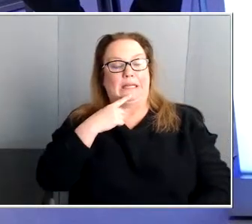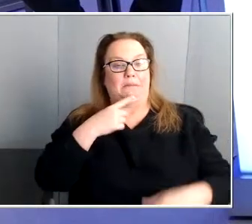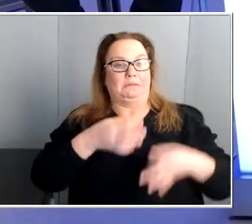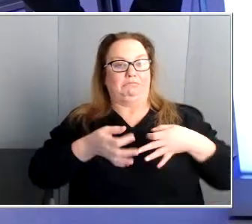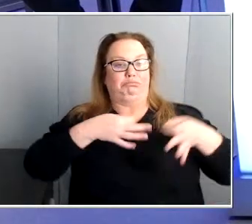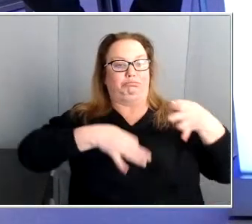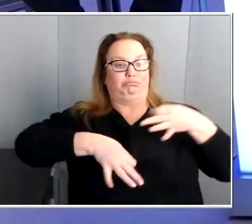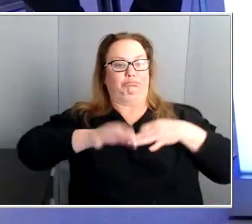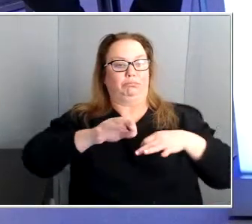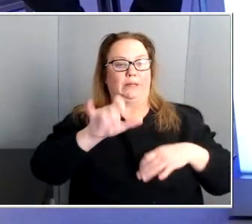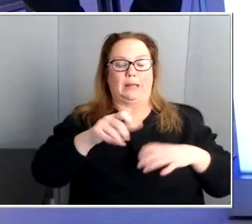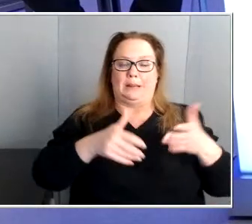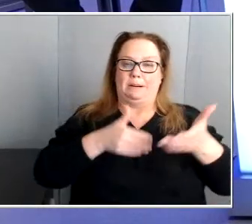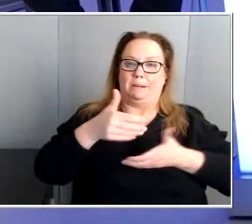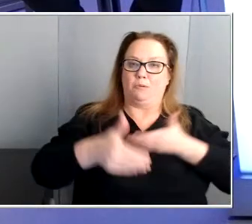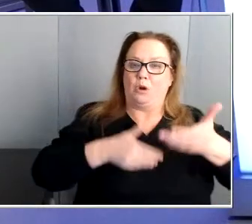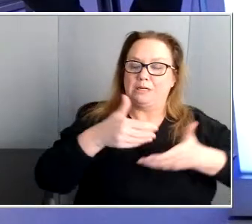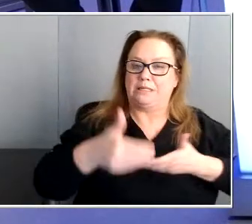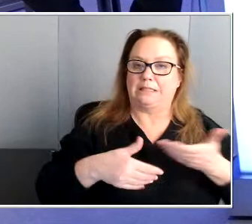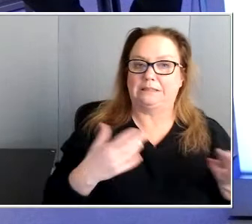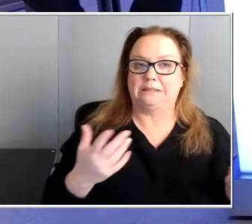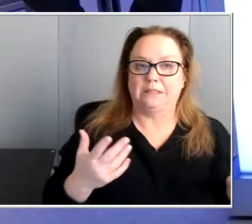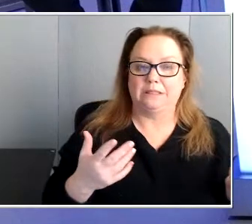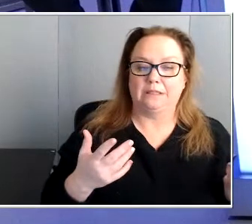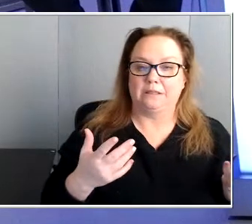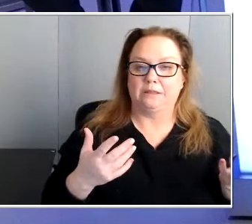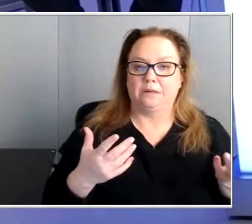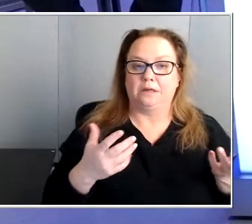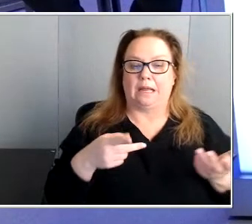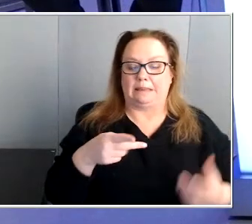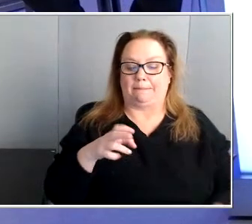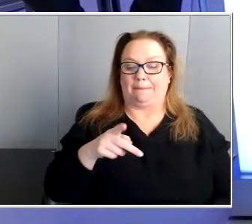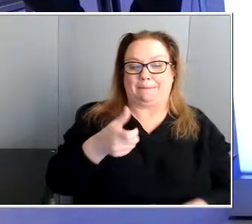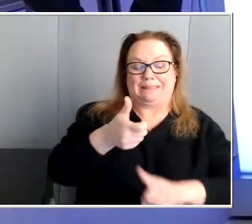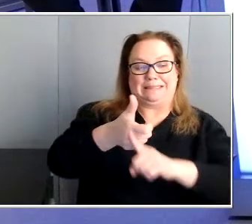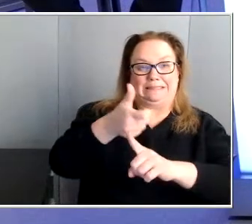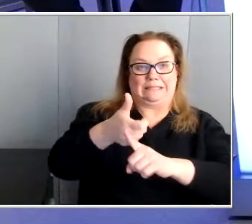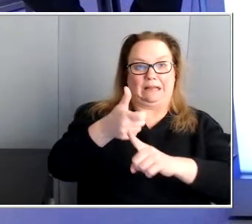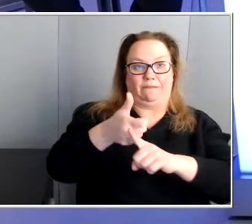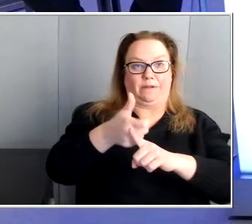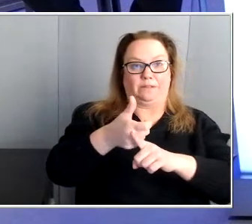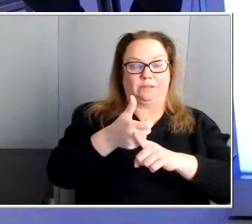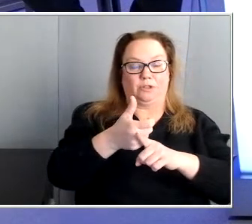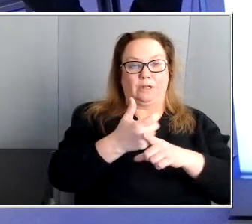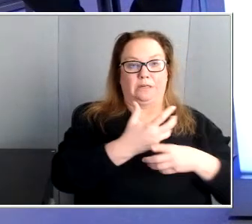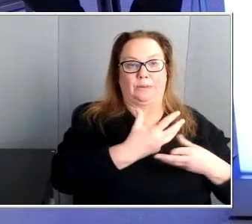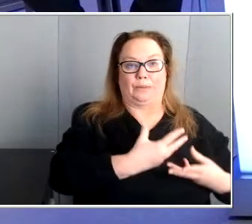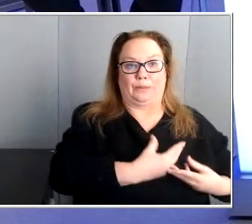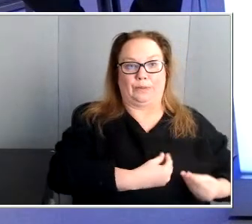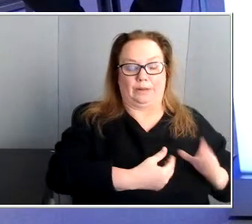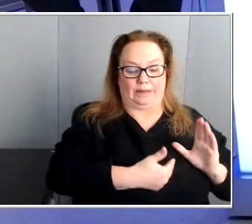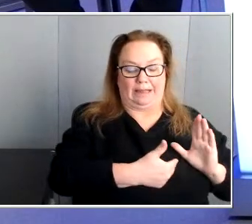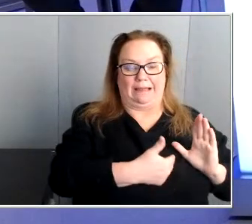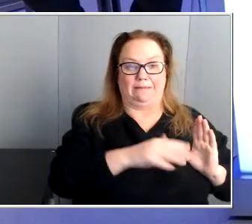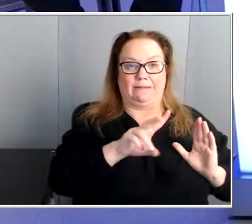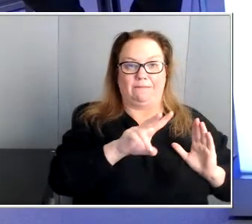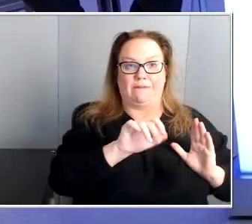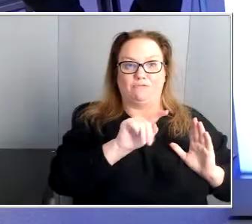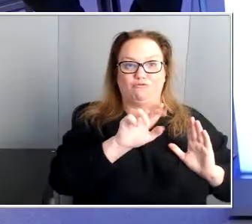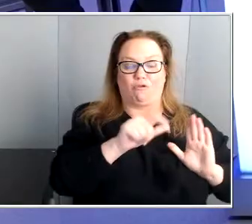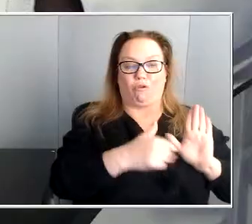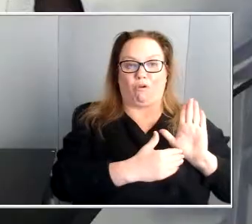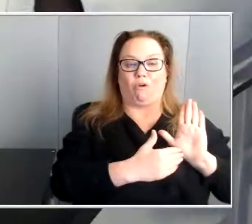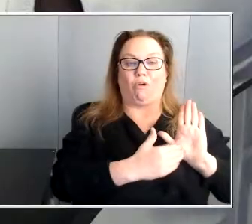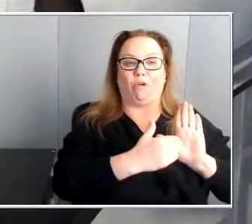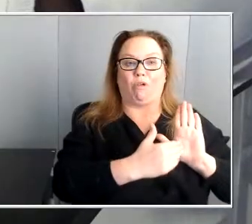that, and I'm going to go ahead and let this pump take the blood out of the ventricle, which isn't moving like it should, and push it